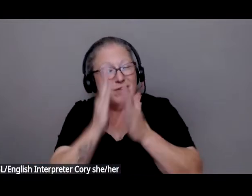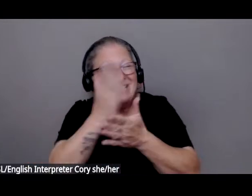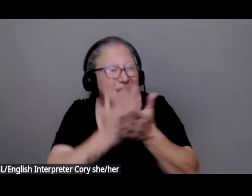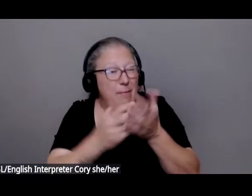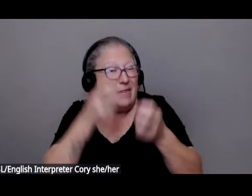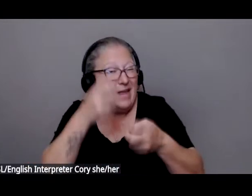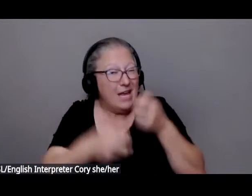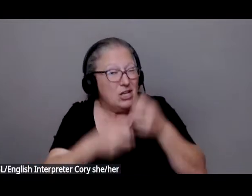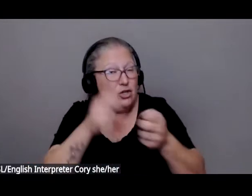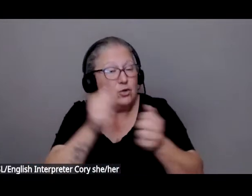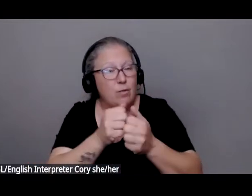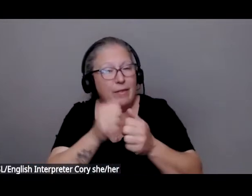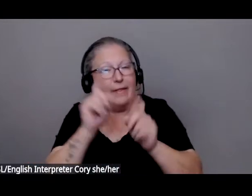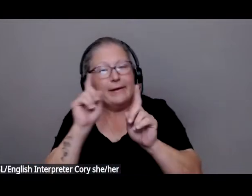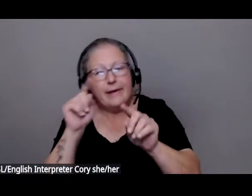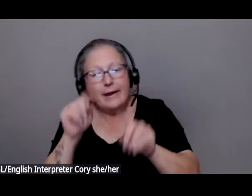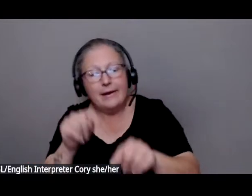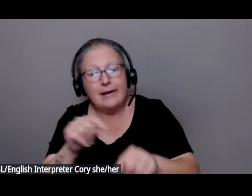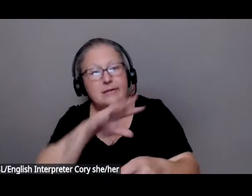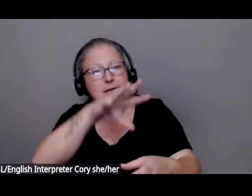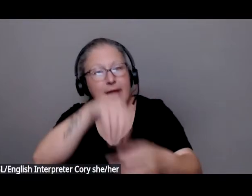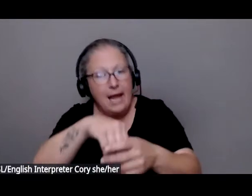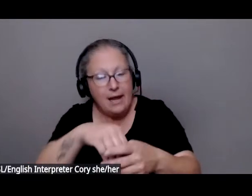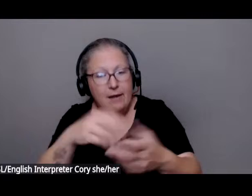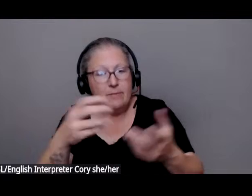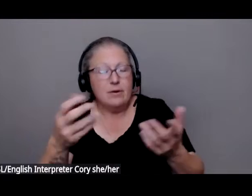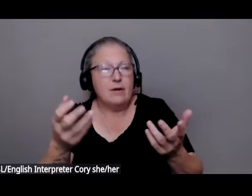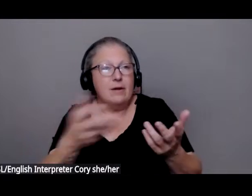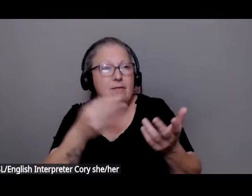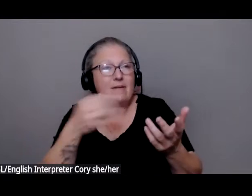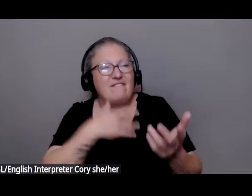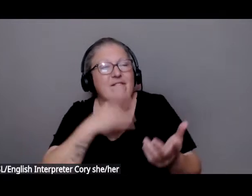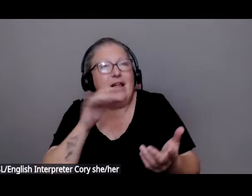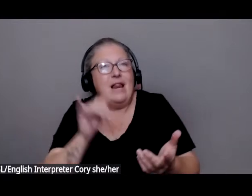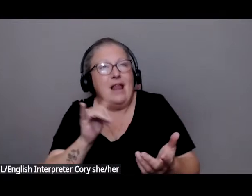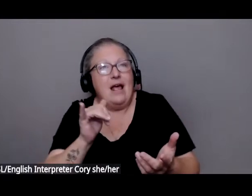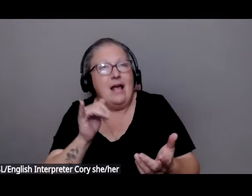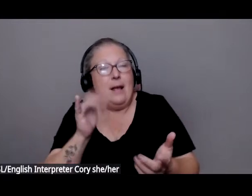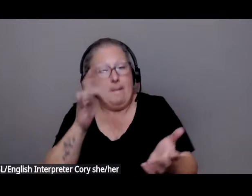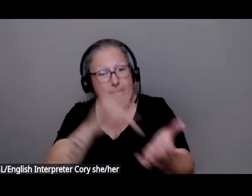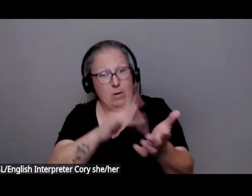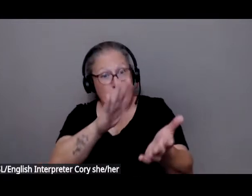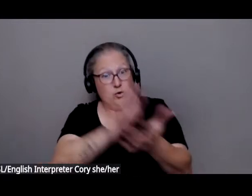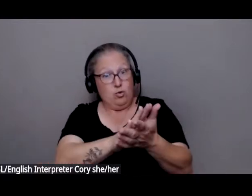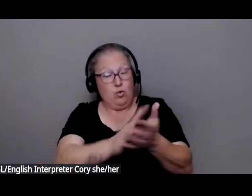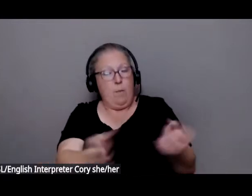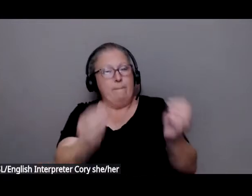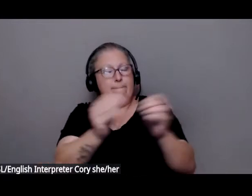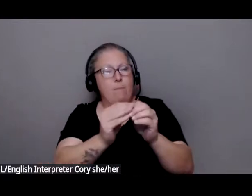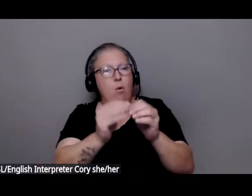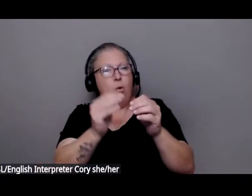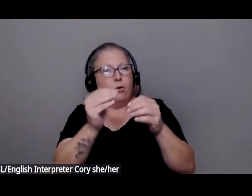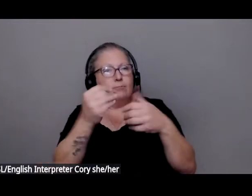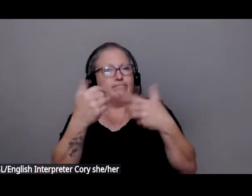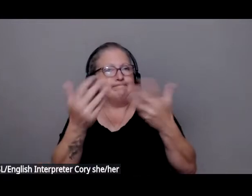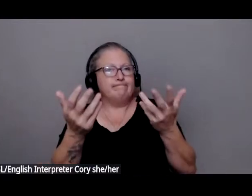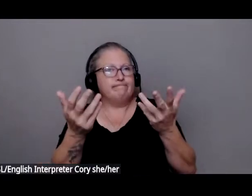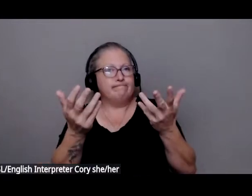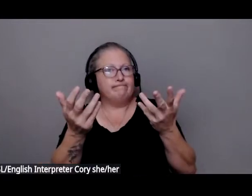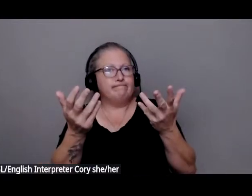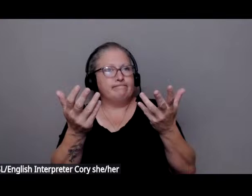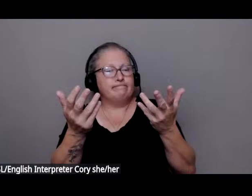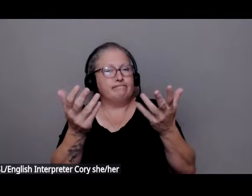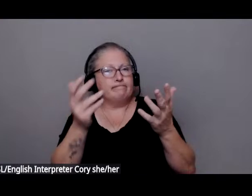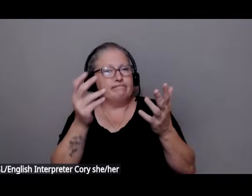issues with attendance, with engagement. And I feel like middle school is more of the